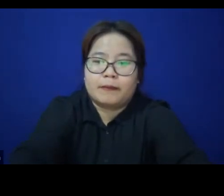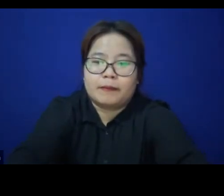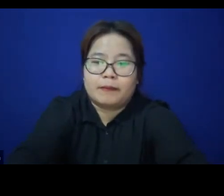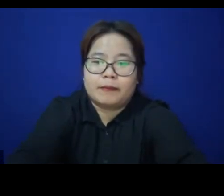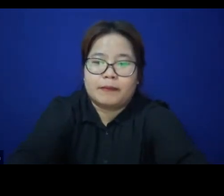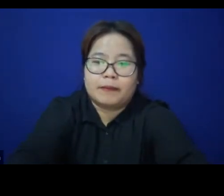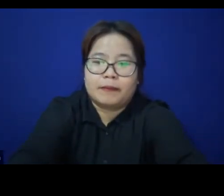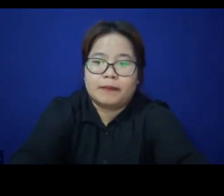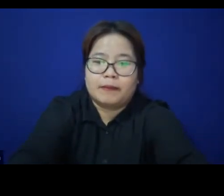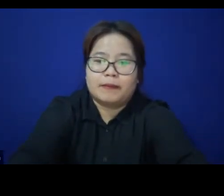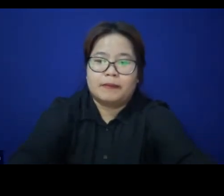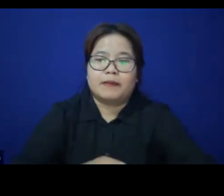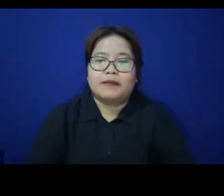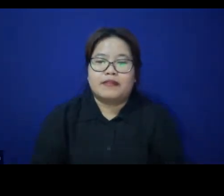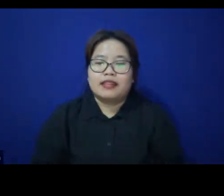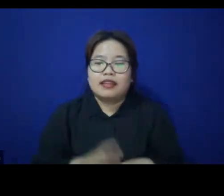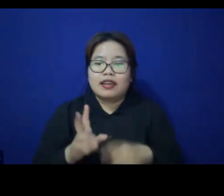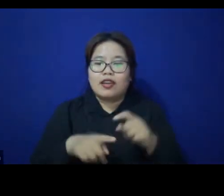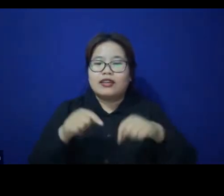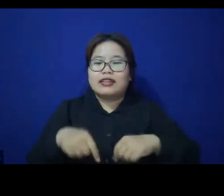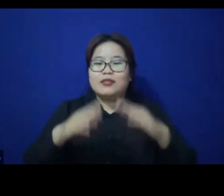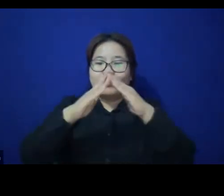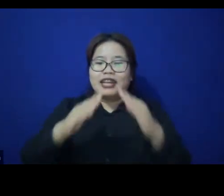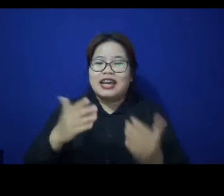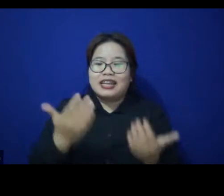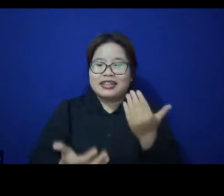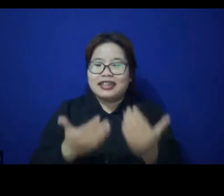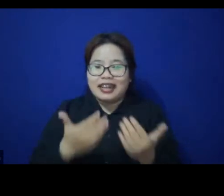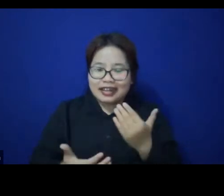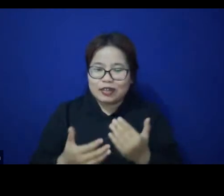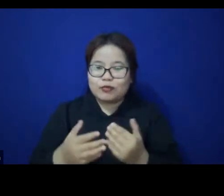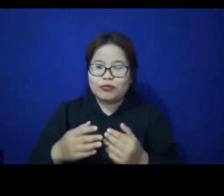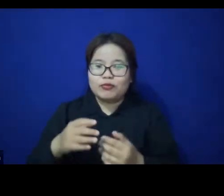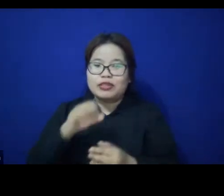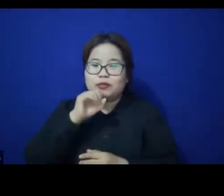much. It can get her to the hospital.